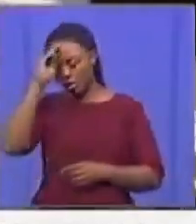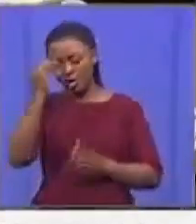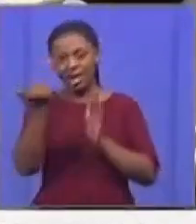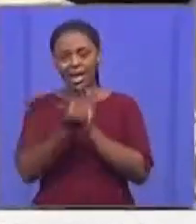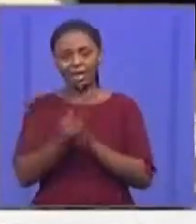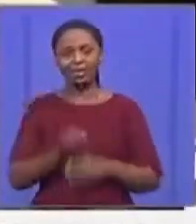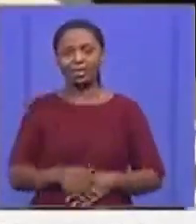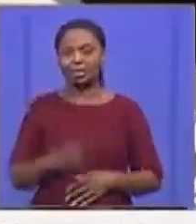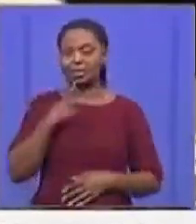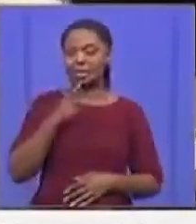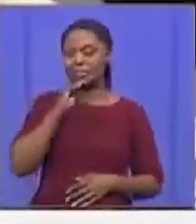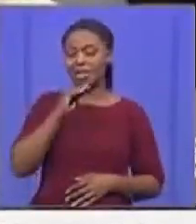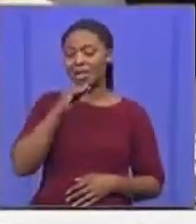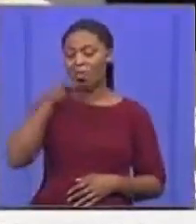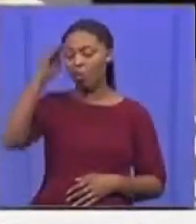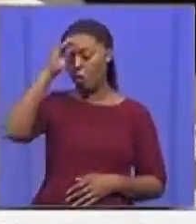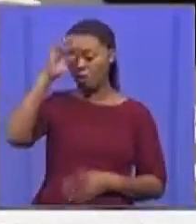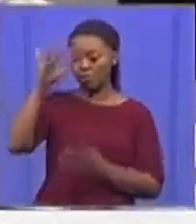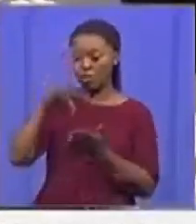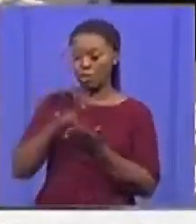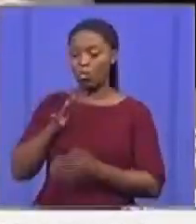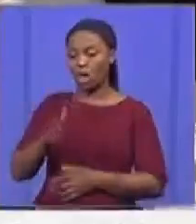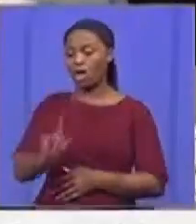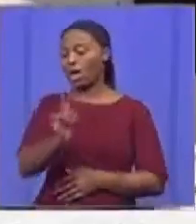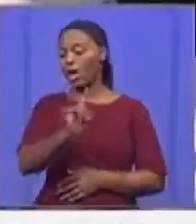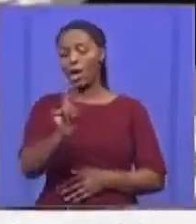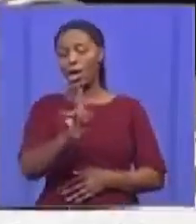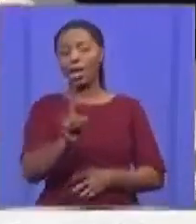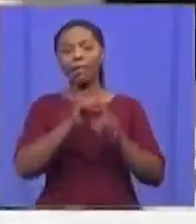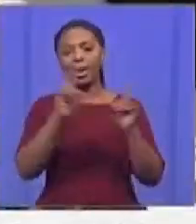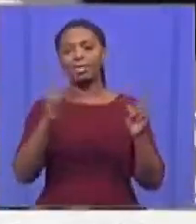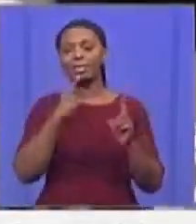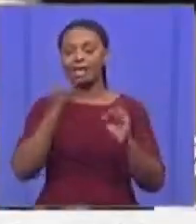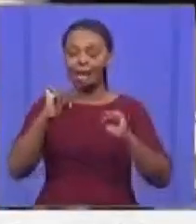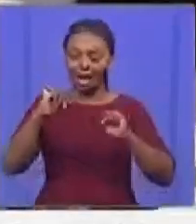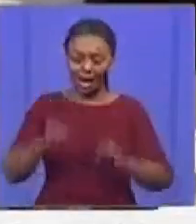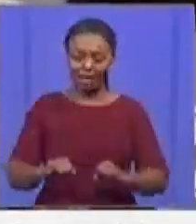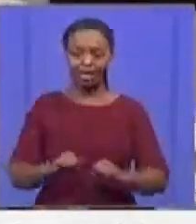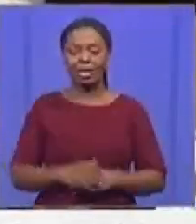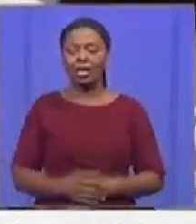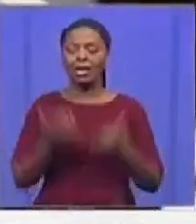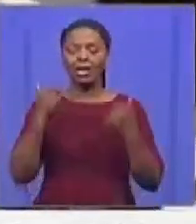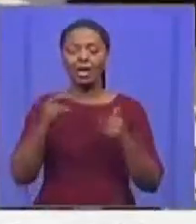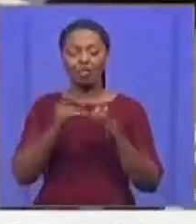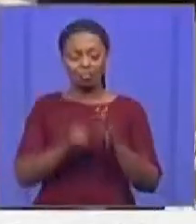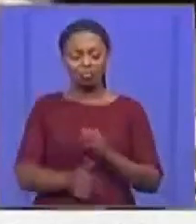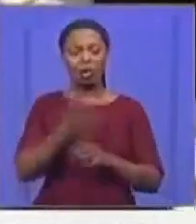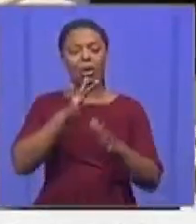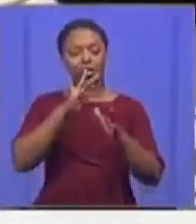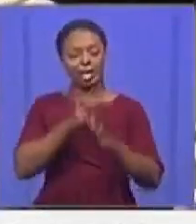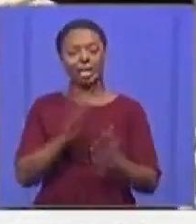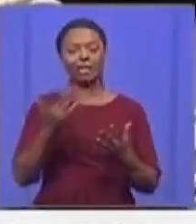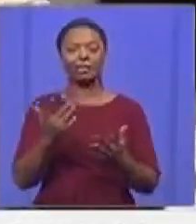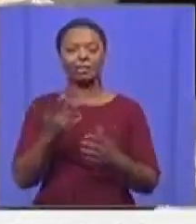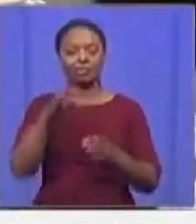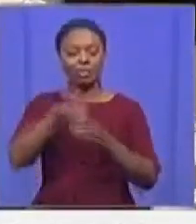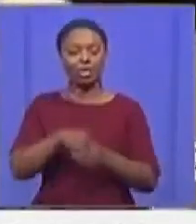make them to be police officers, but we are saying that we have agreed that make them to be a category of employees